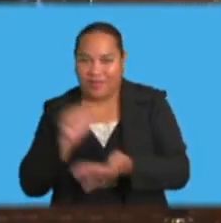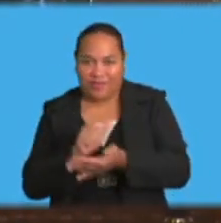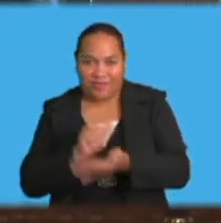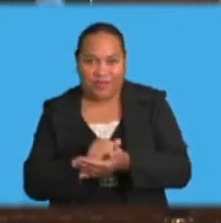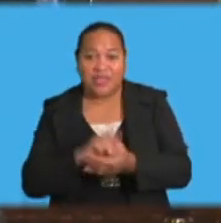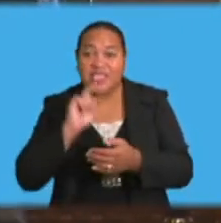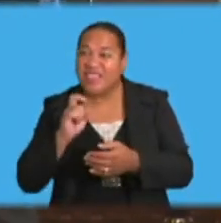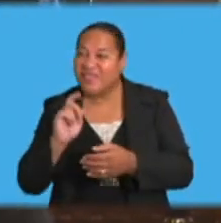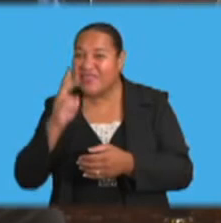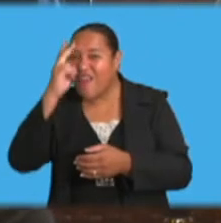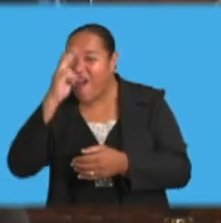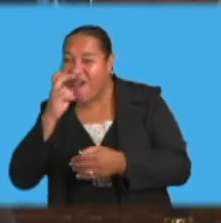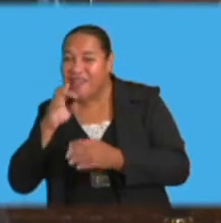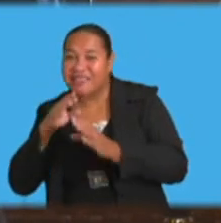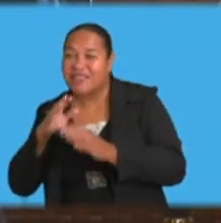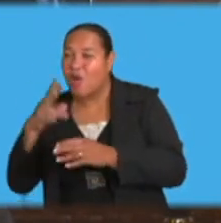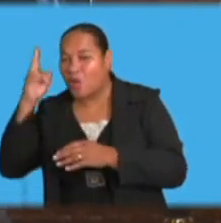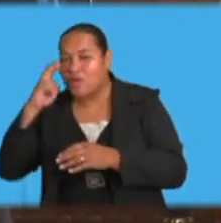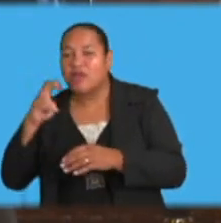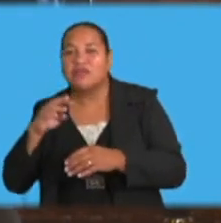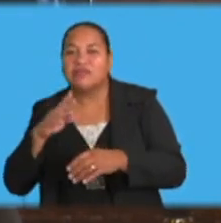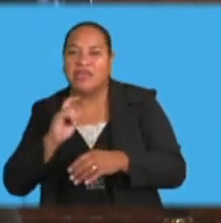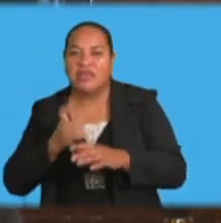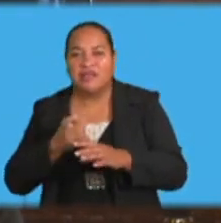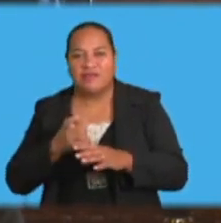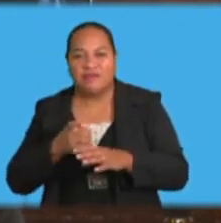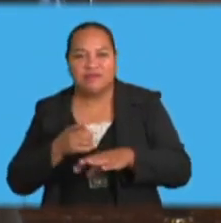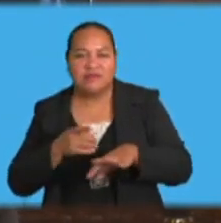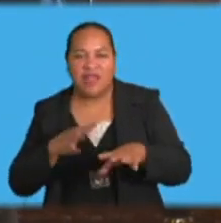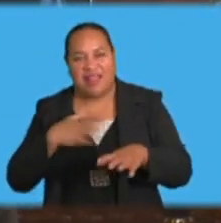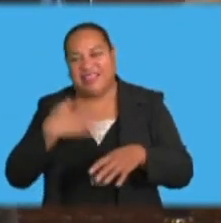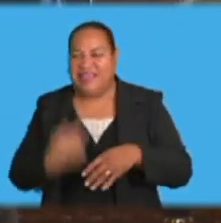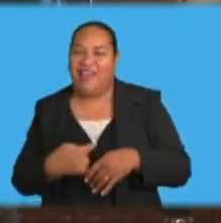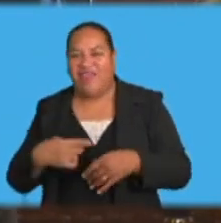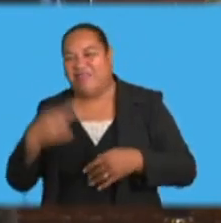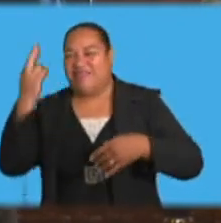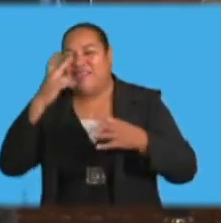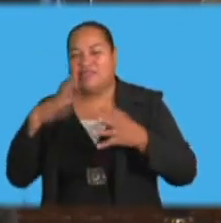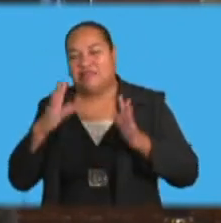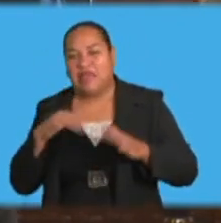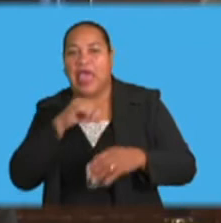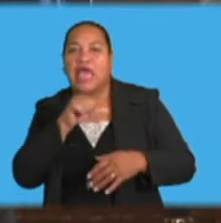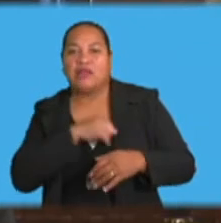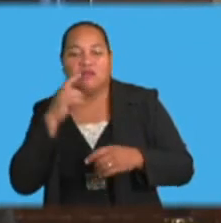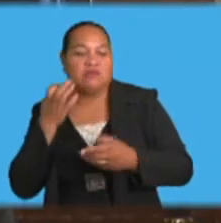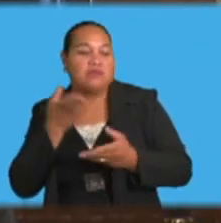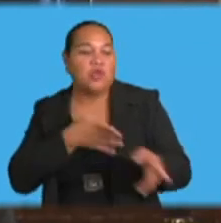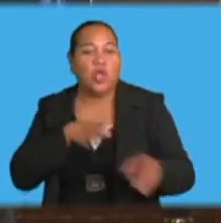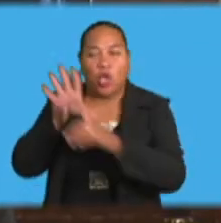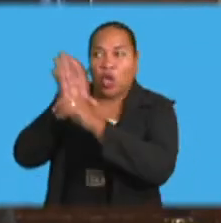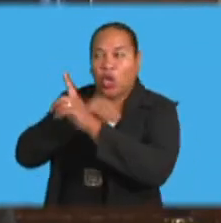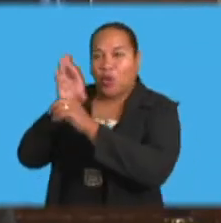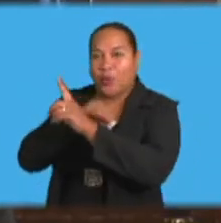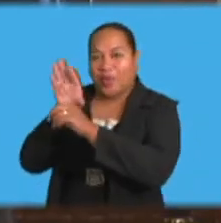elder workers are more gung-ho in their attitude and they start taking risks with their own lives, that sort of an attitude will be passed on to the people that work